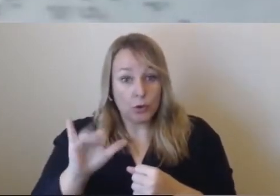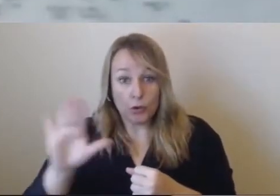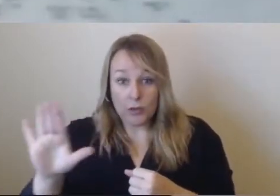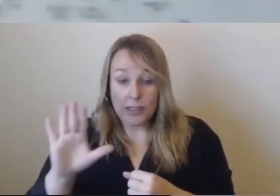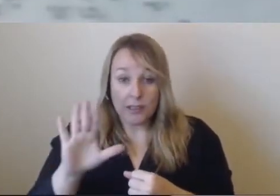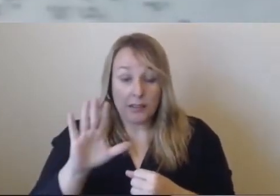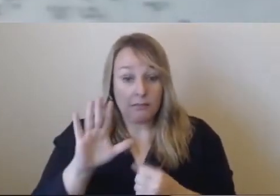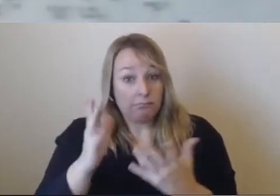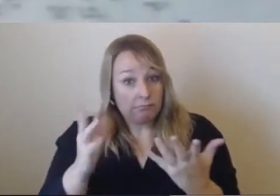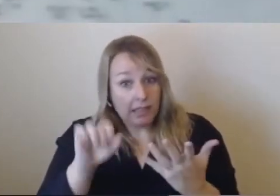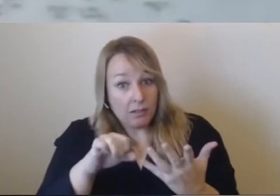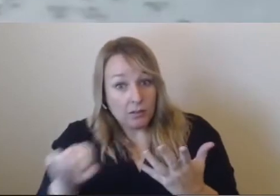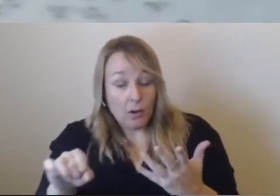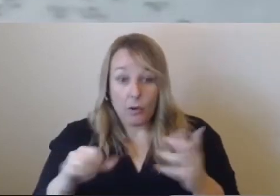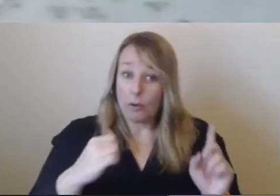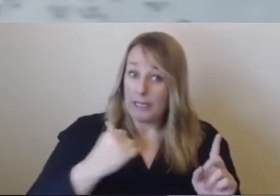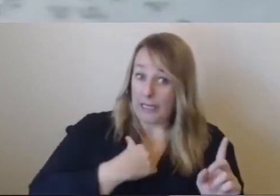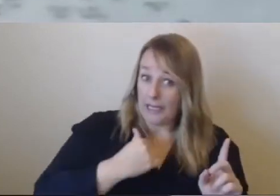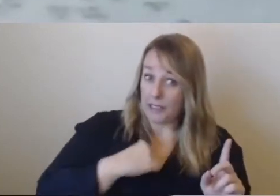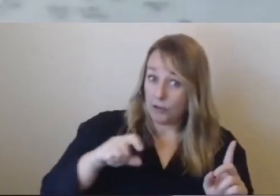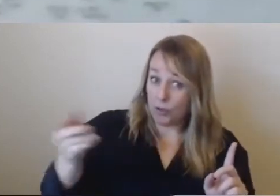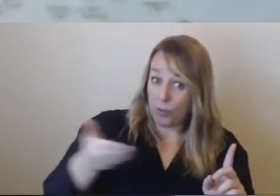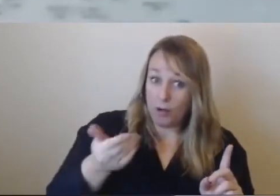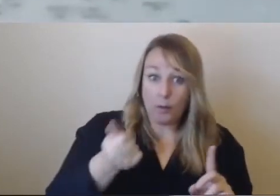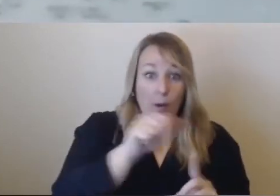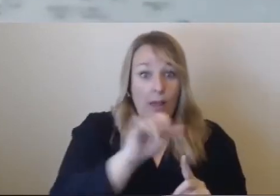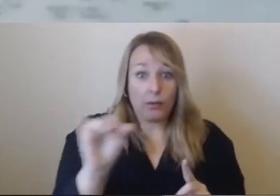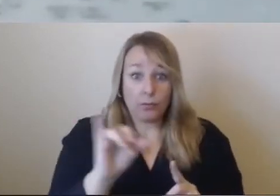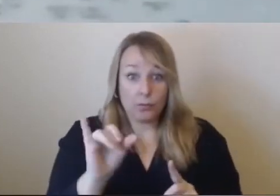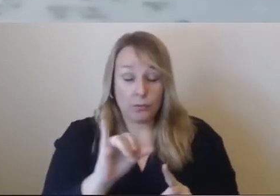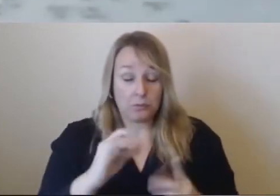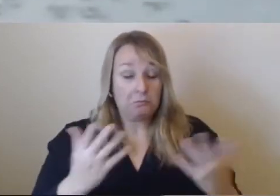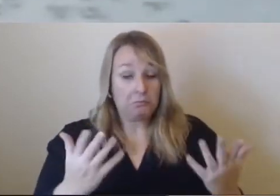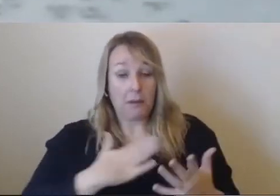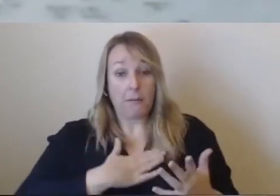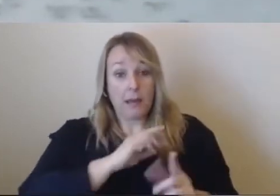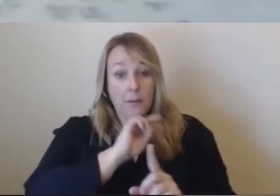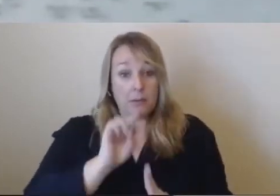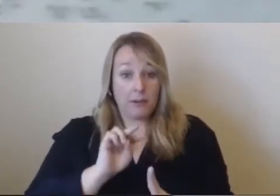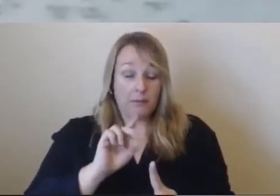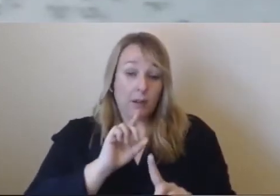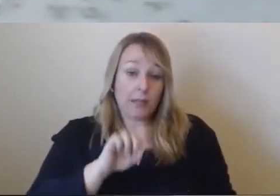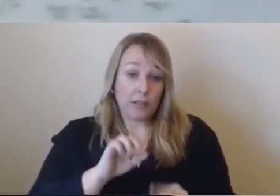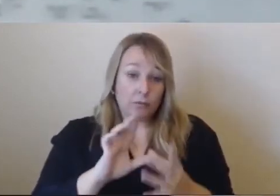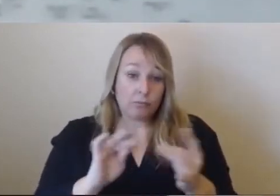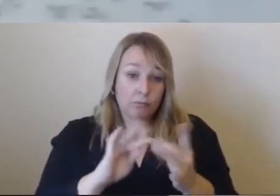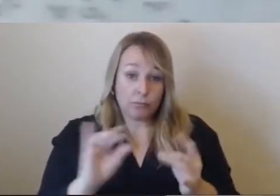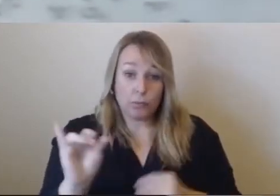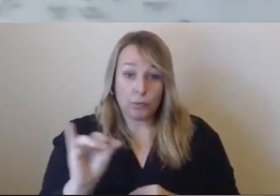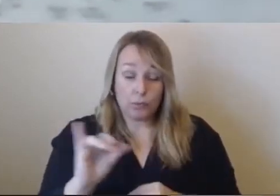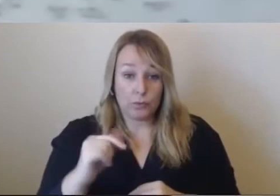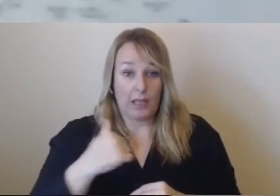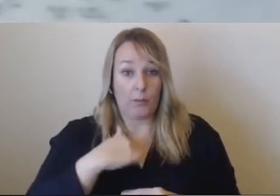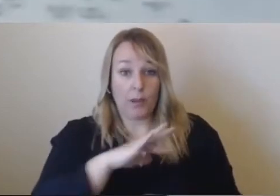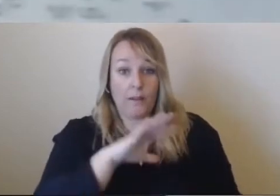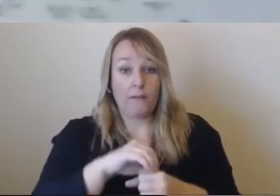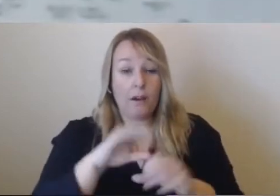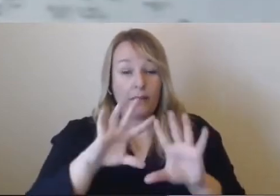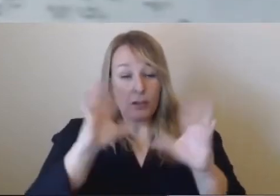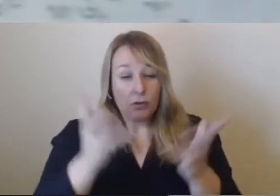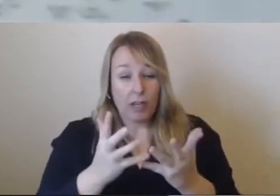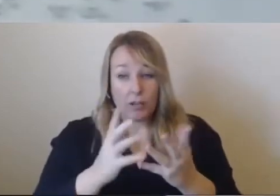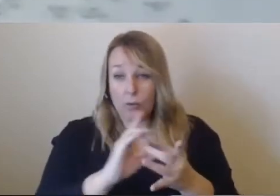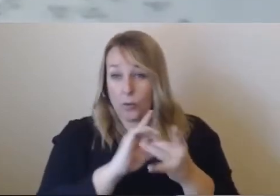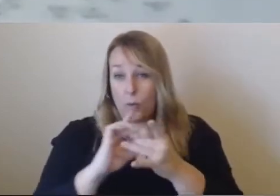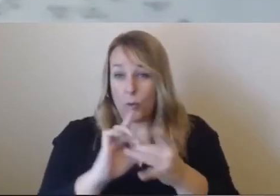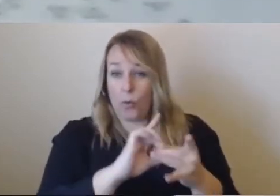Treaty? And I'll give you the answer, you know, from my perspective, from Project Cloudshare's perspective, and we're also part of this international coalition that